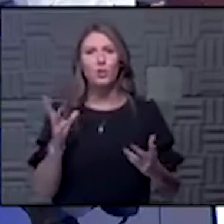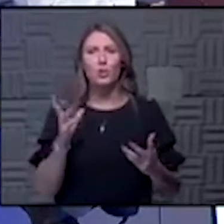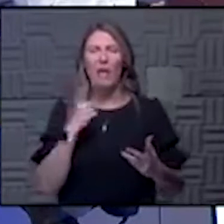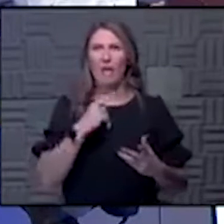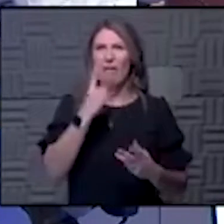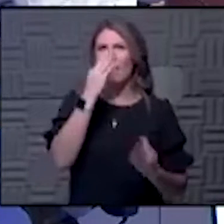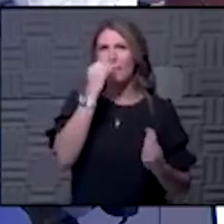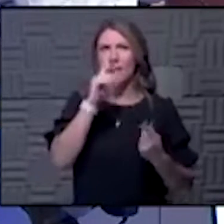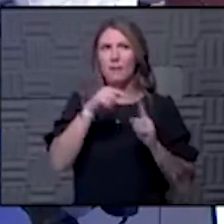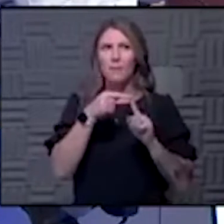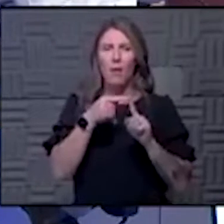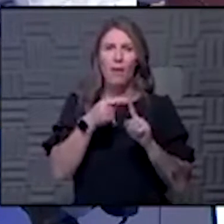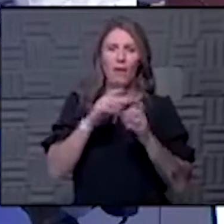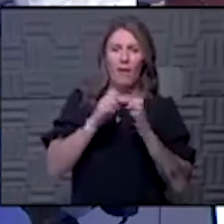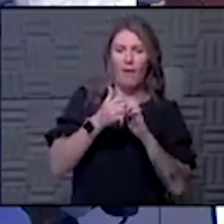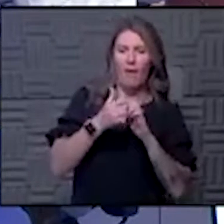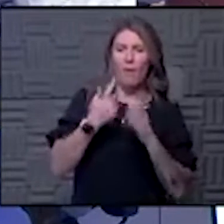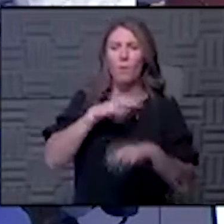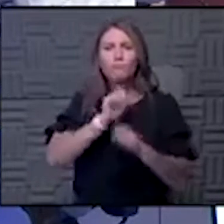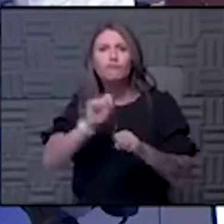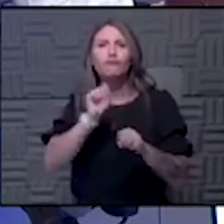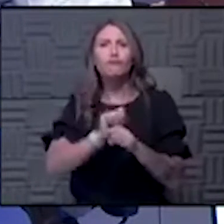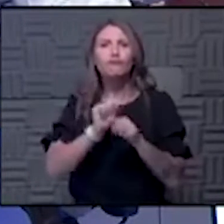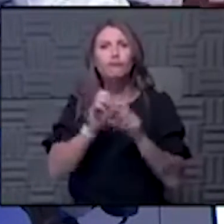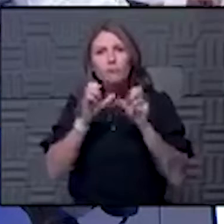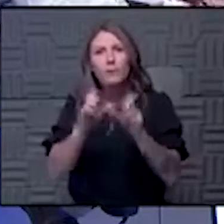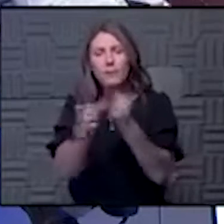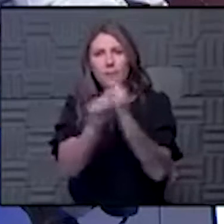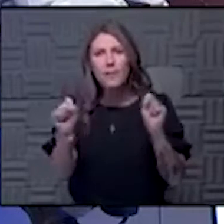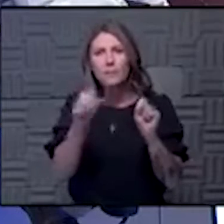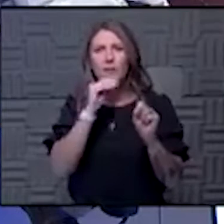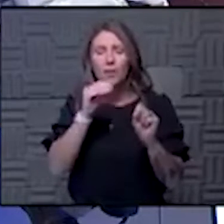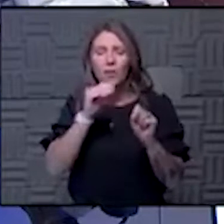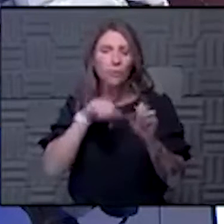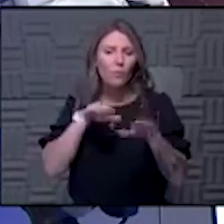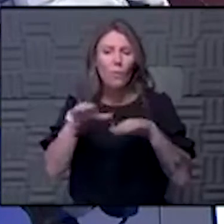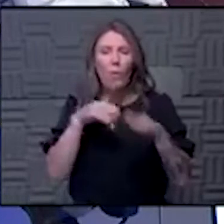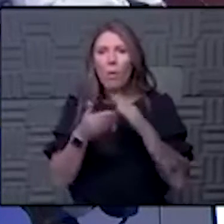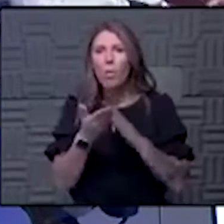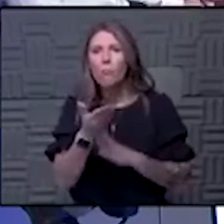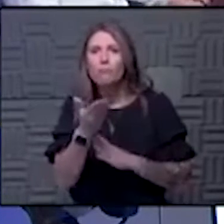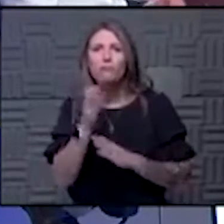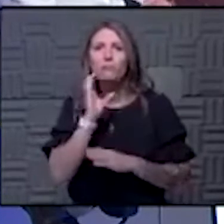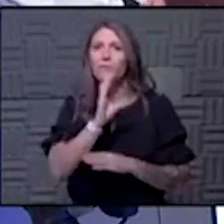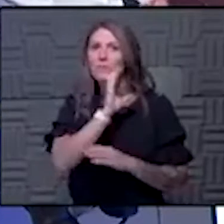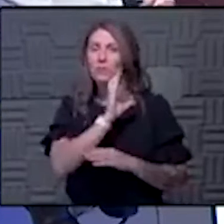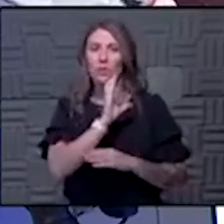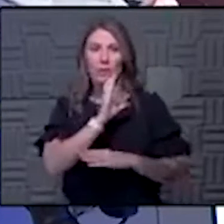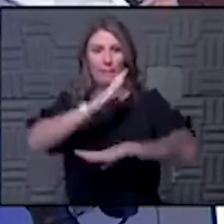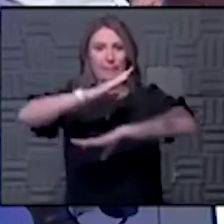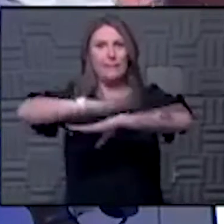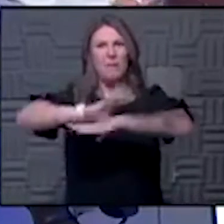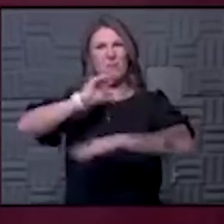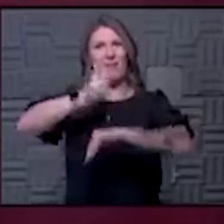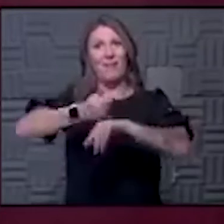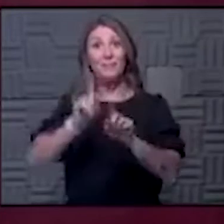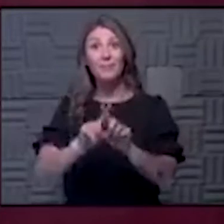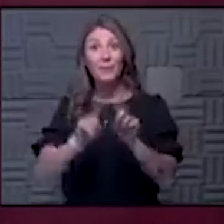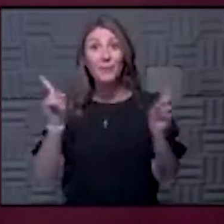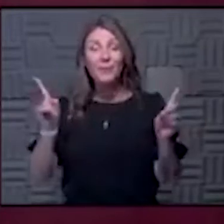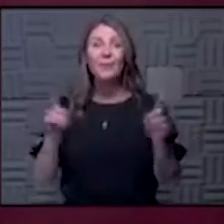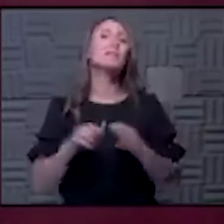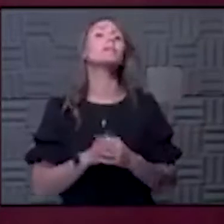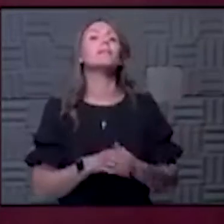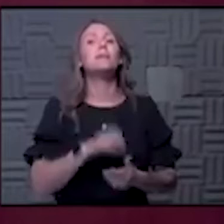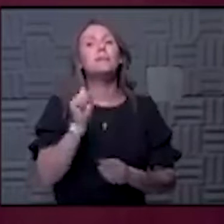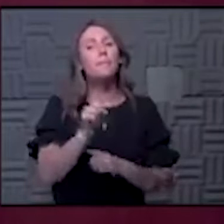ways we've worked to keep folks safe, and when you walk through the cafeteria, the tables are so different. Yeah, we've made